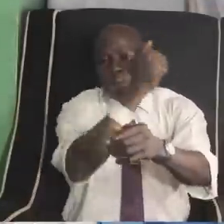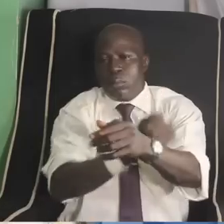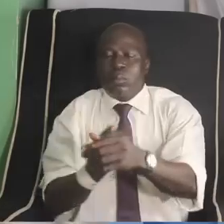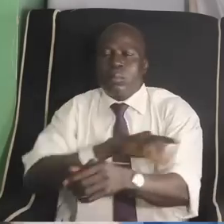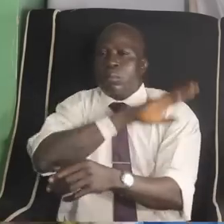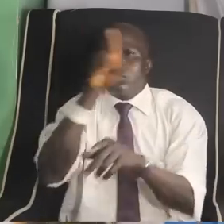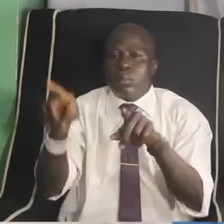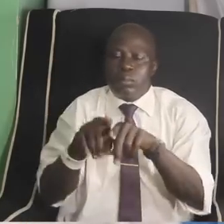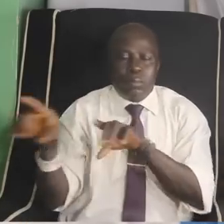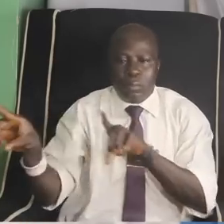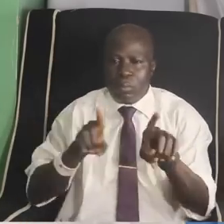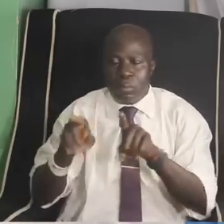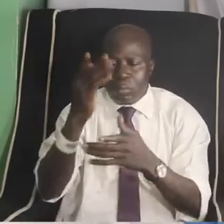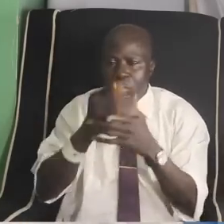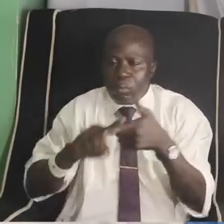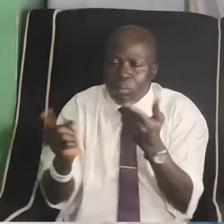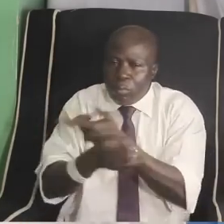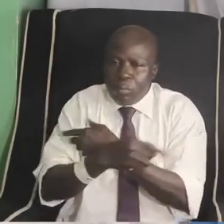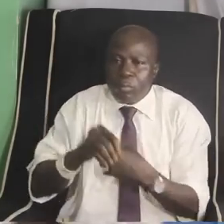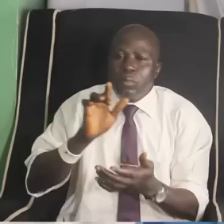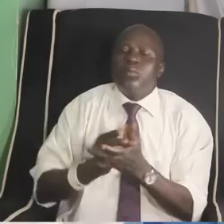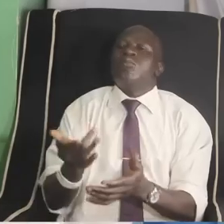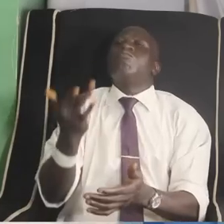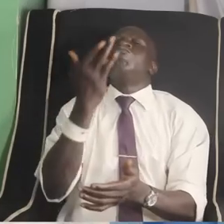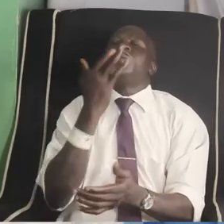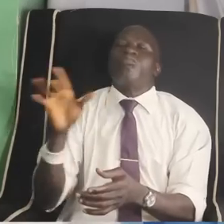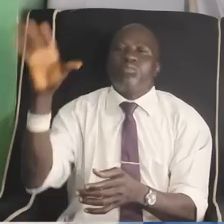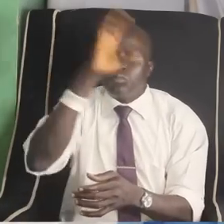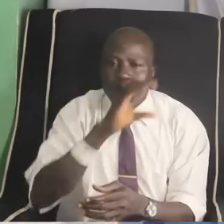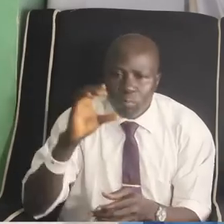is shebe. As you are this sir today. Olori rema walk.